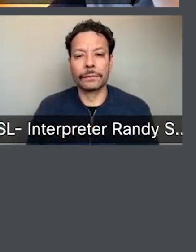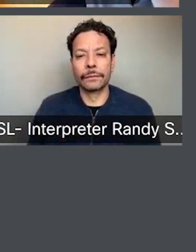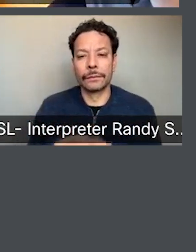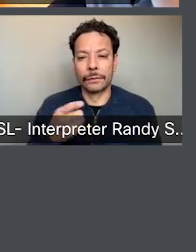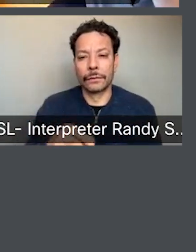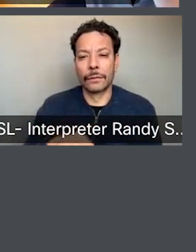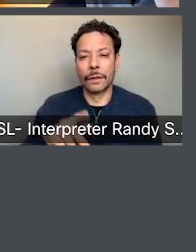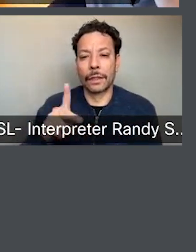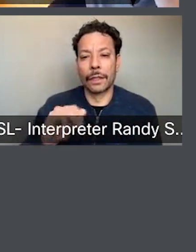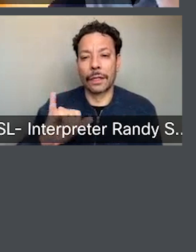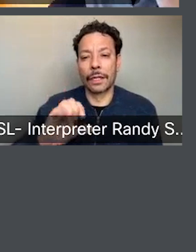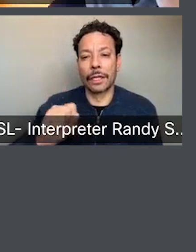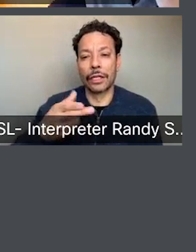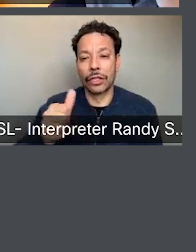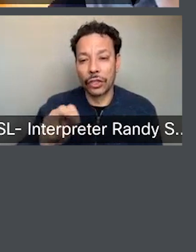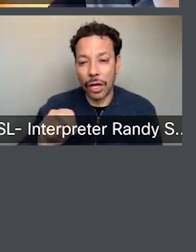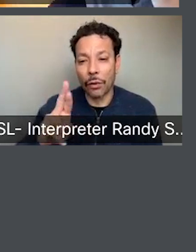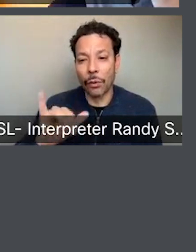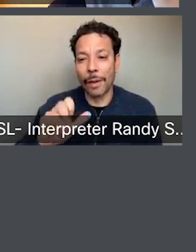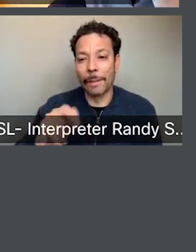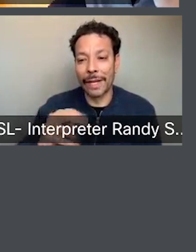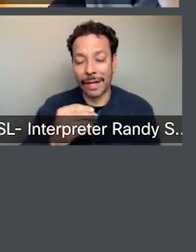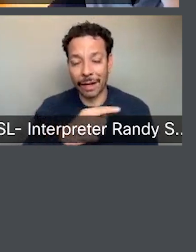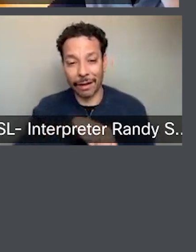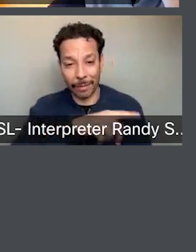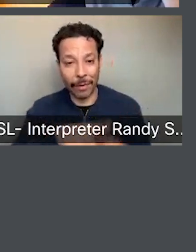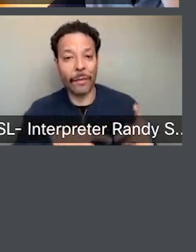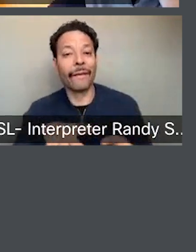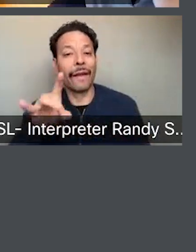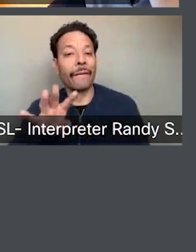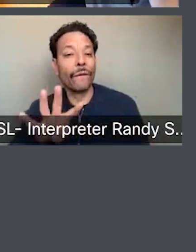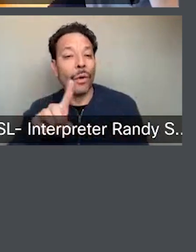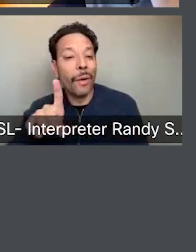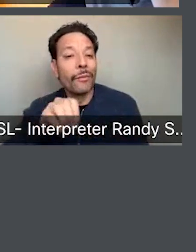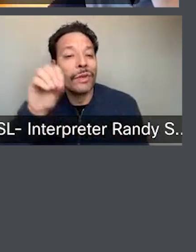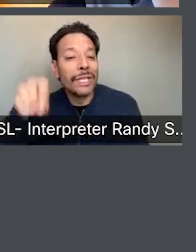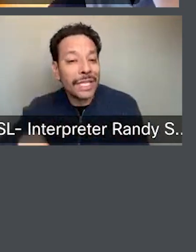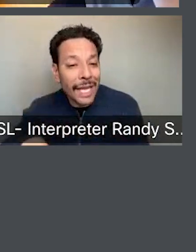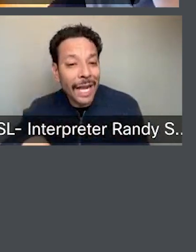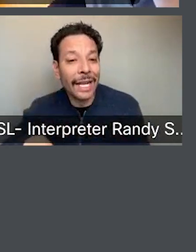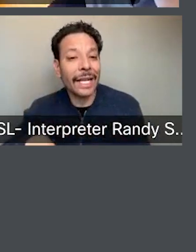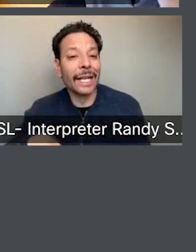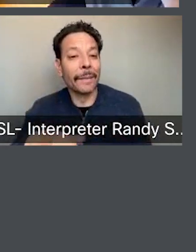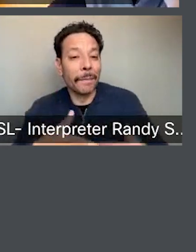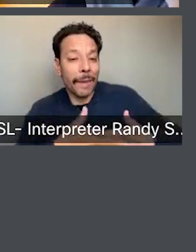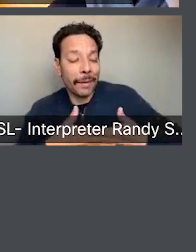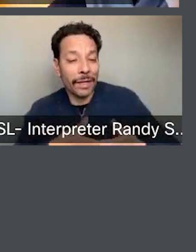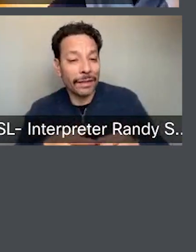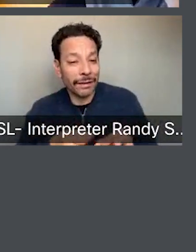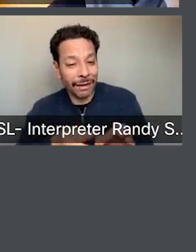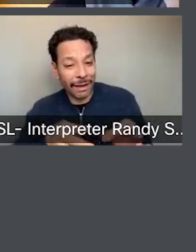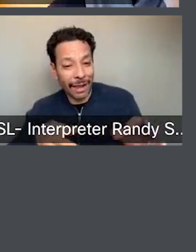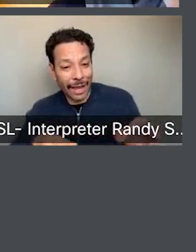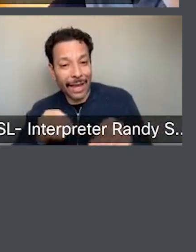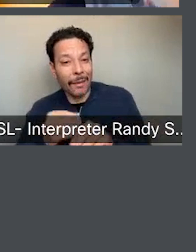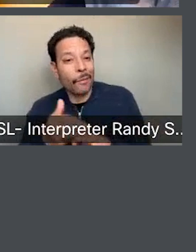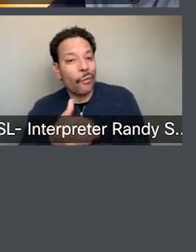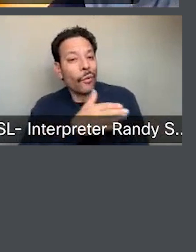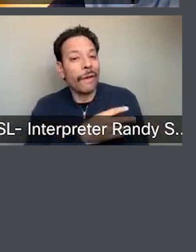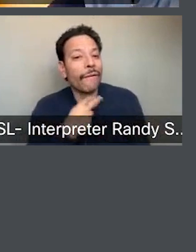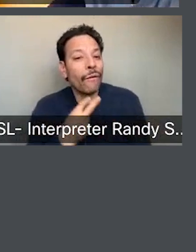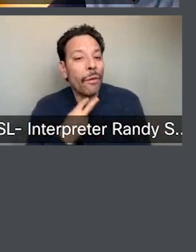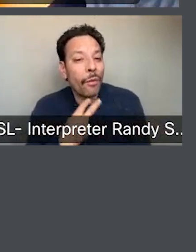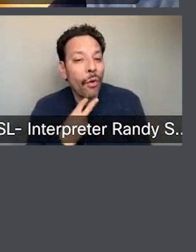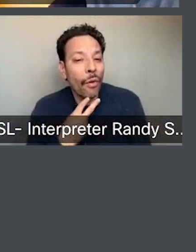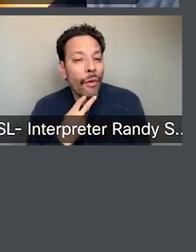colleagues found that 41% of infants showed delays in pre-verbal